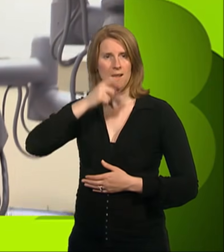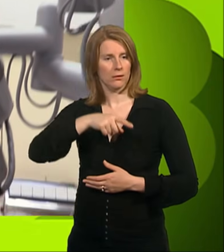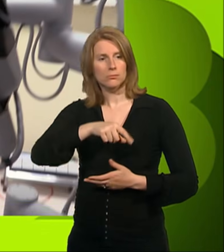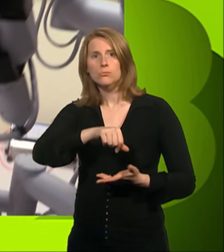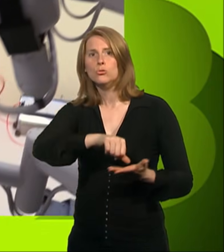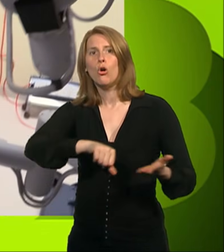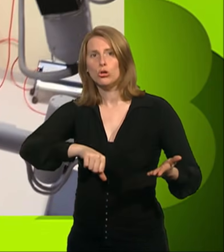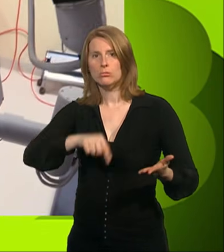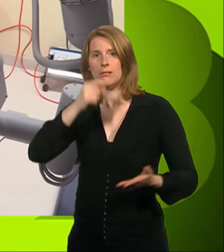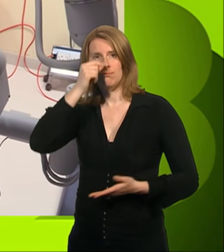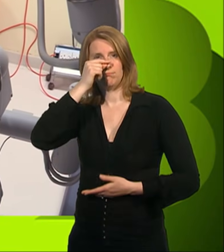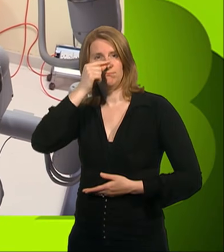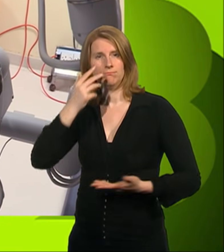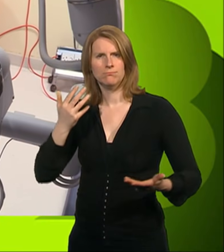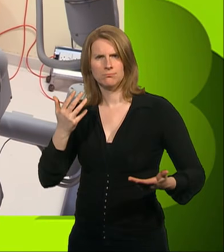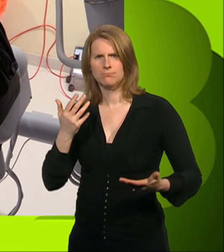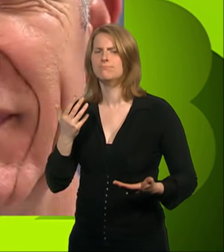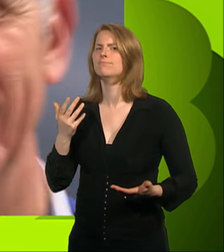it works.